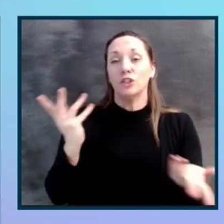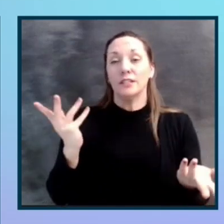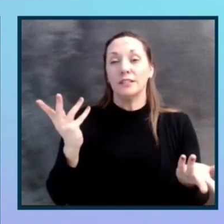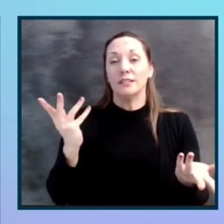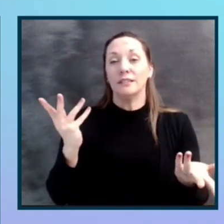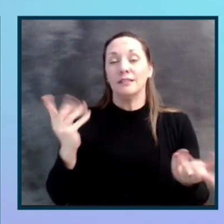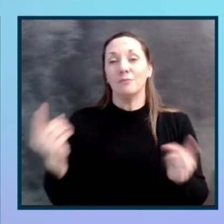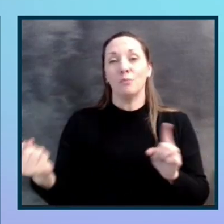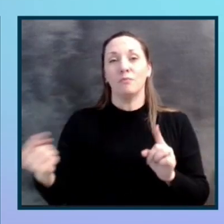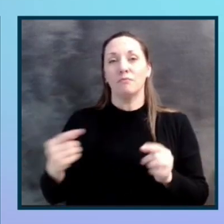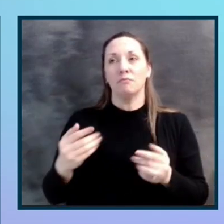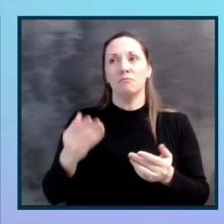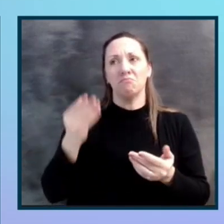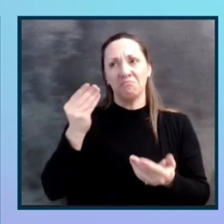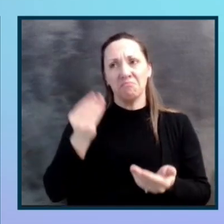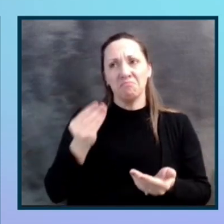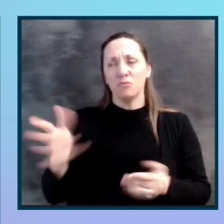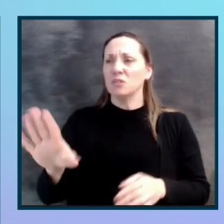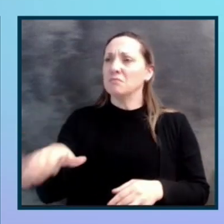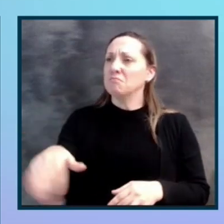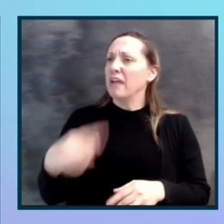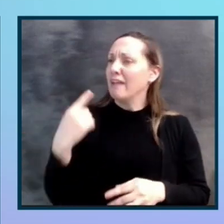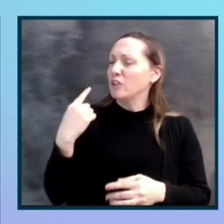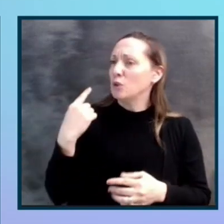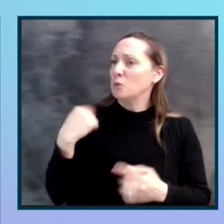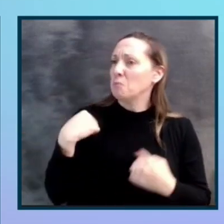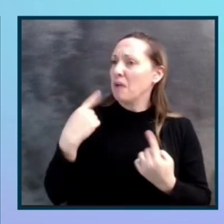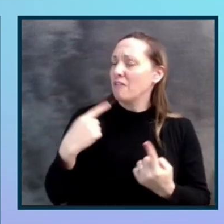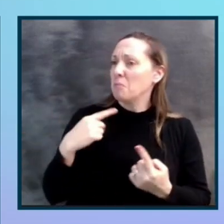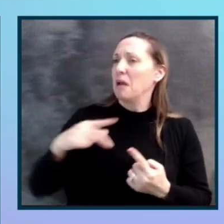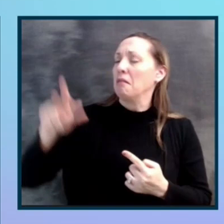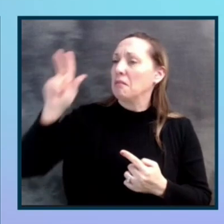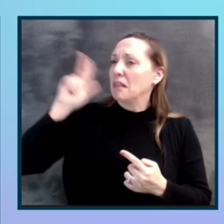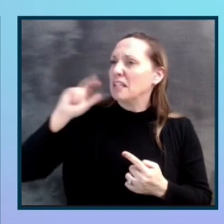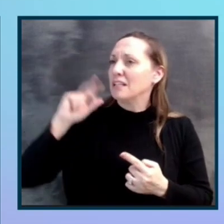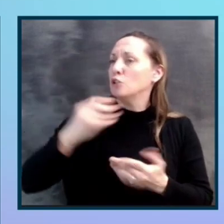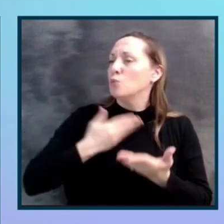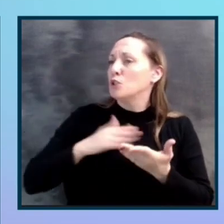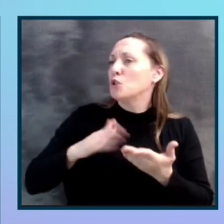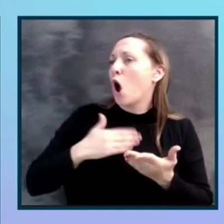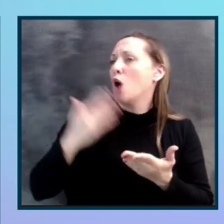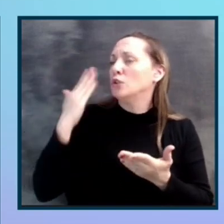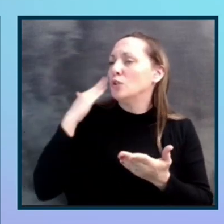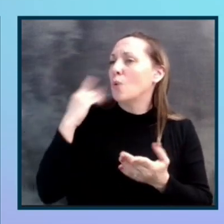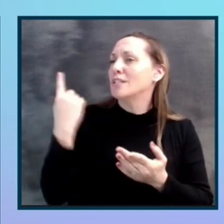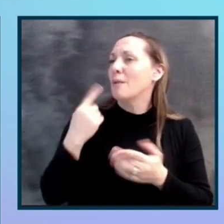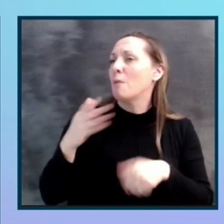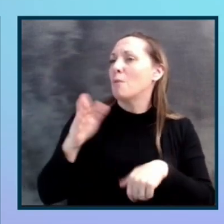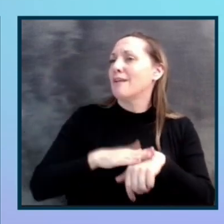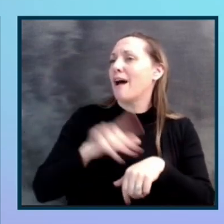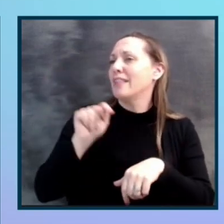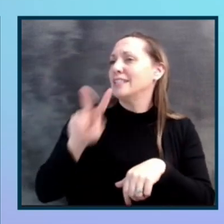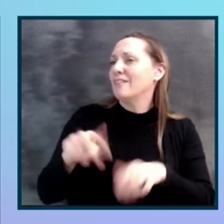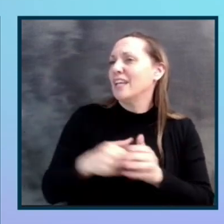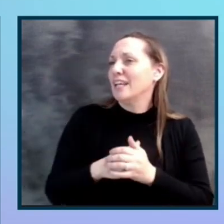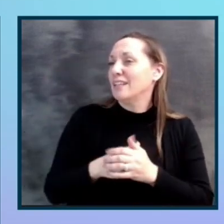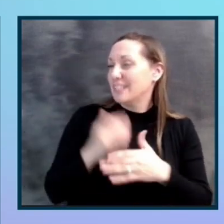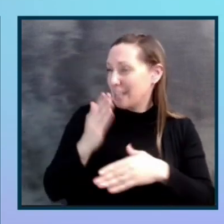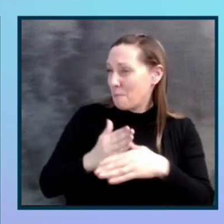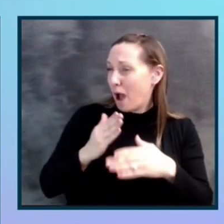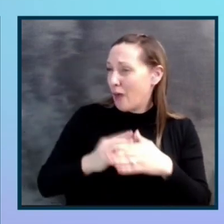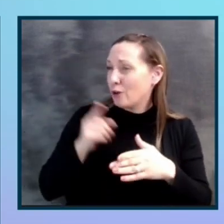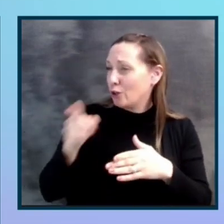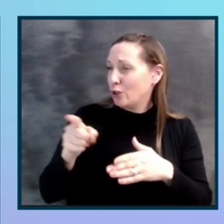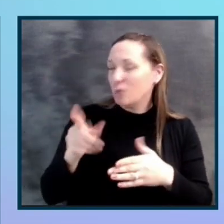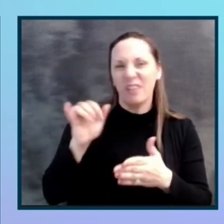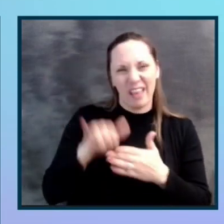back to them. Just say, like, have you ever been listening to a song and someone puts on the TV? Like, does that ever bother you? Like